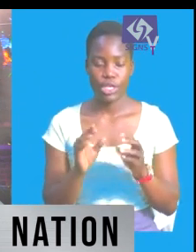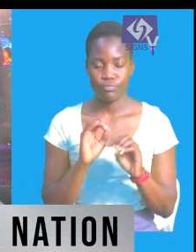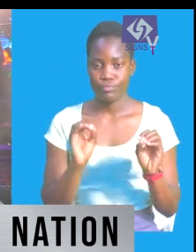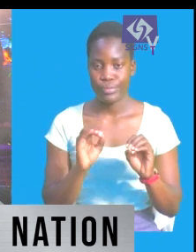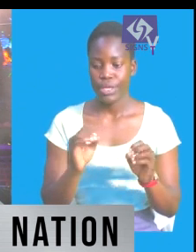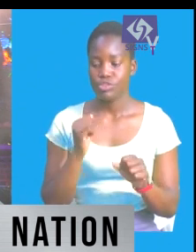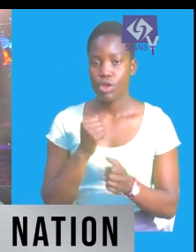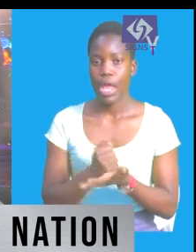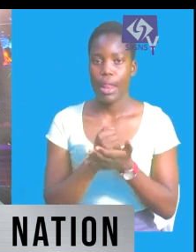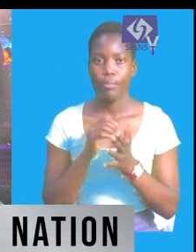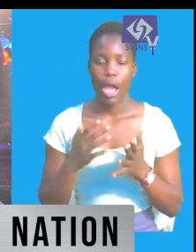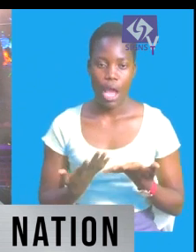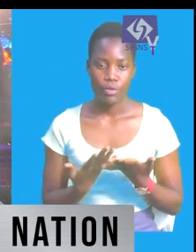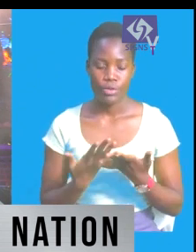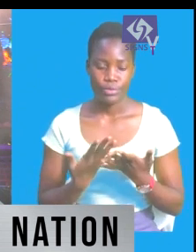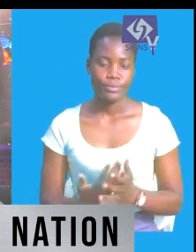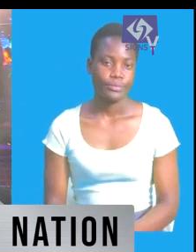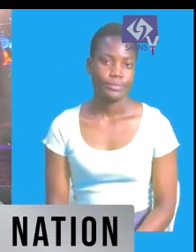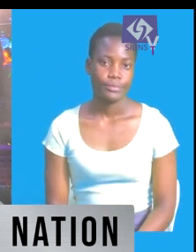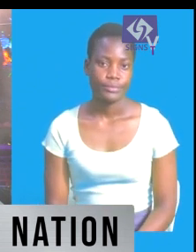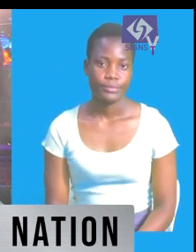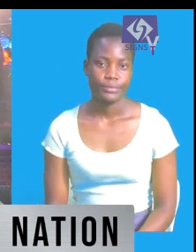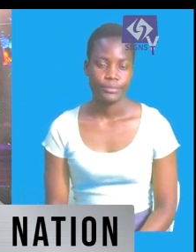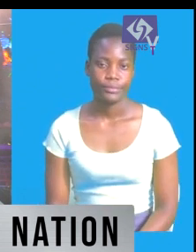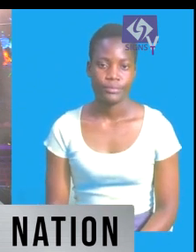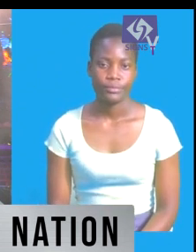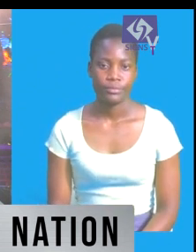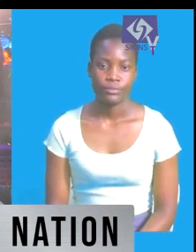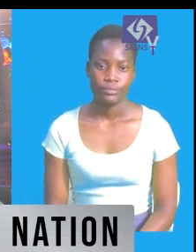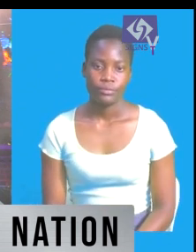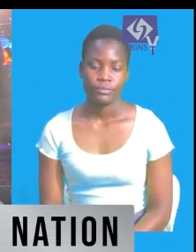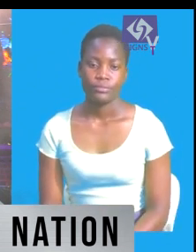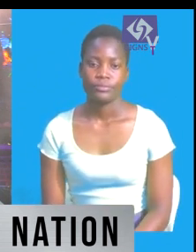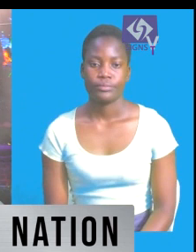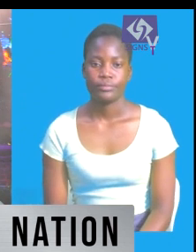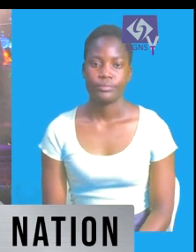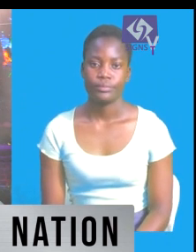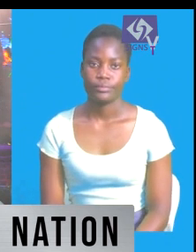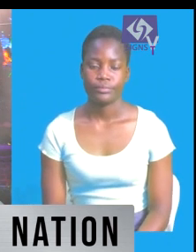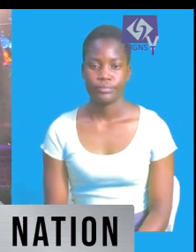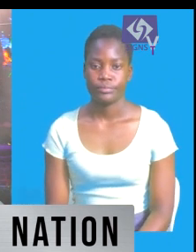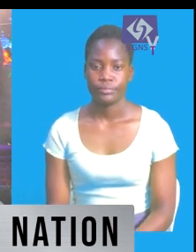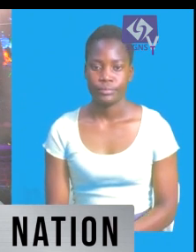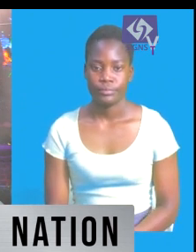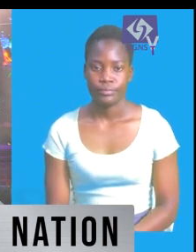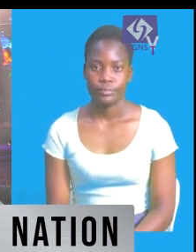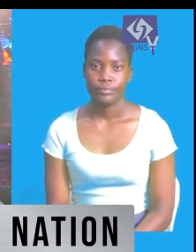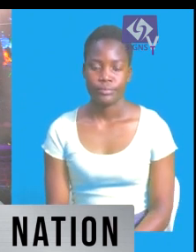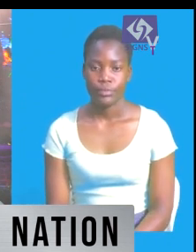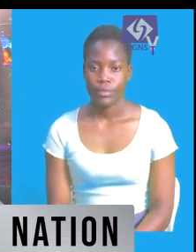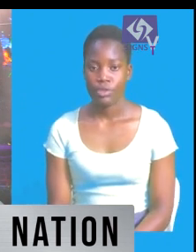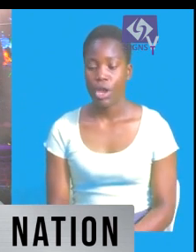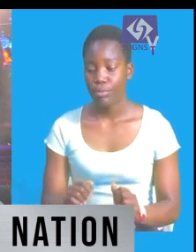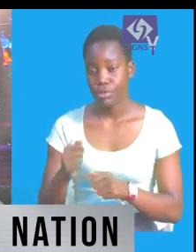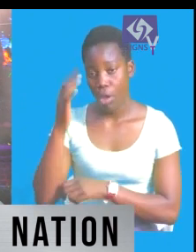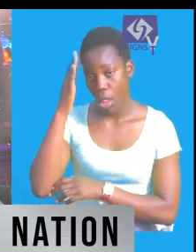know, like support them under $1 a day? Okay. So it's so unaweza jua ni